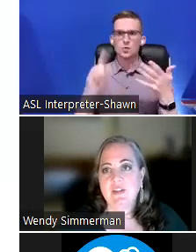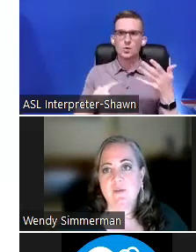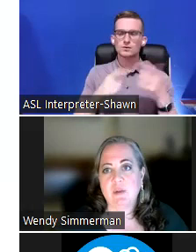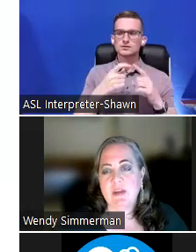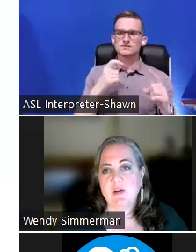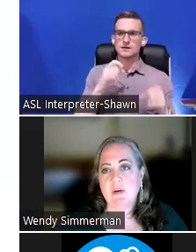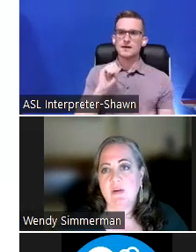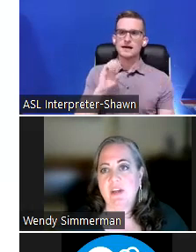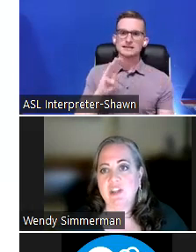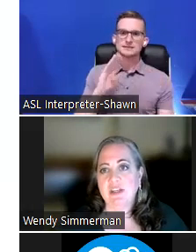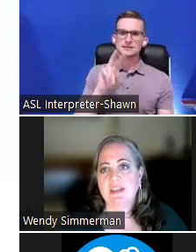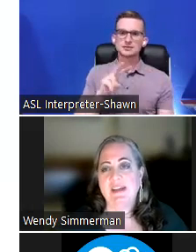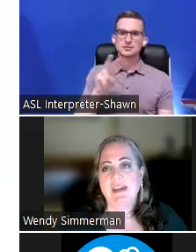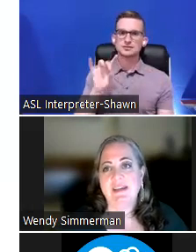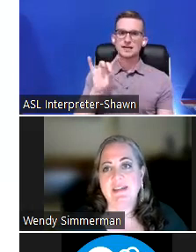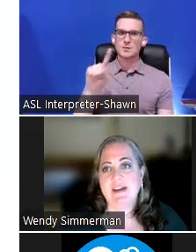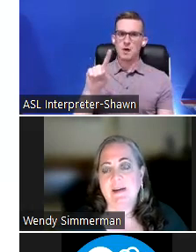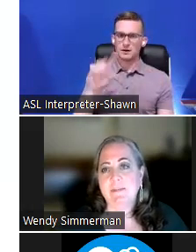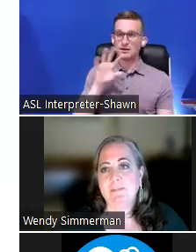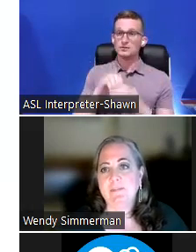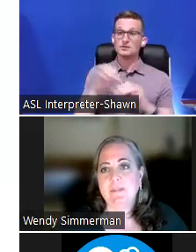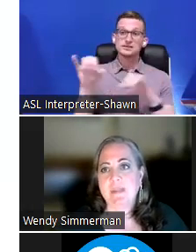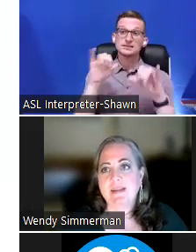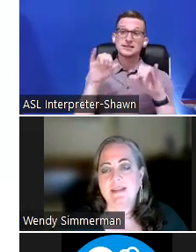standards for the peer profession and